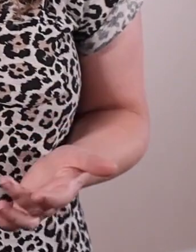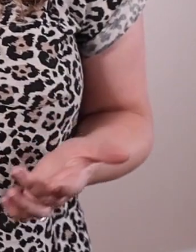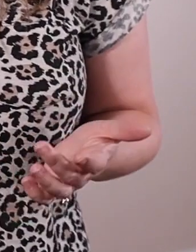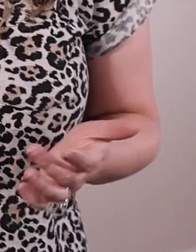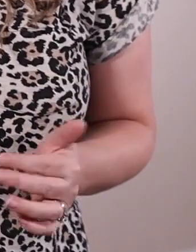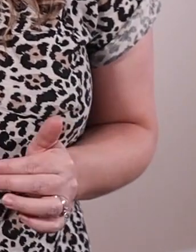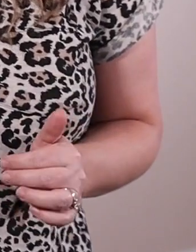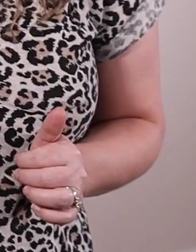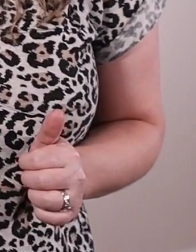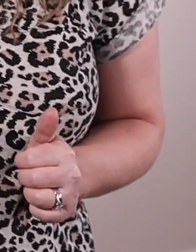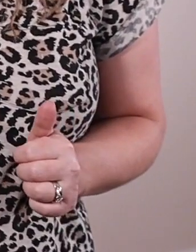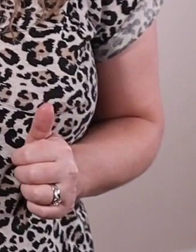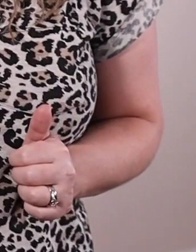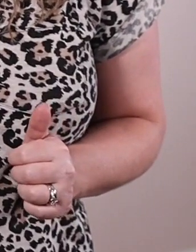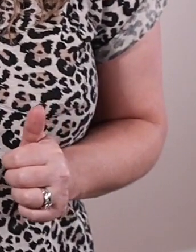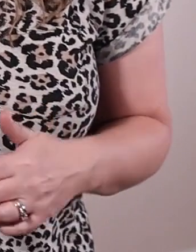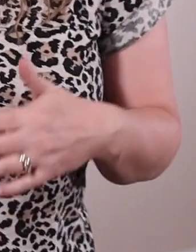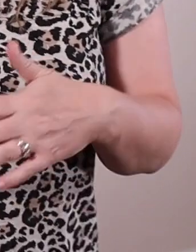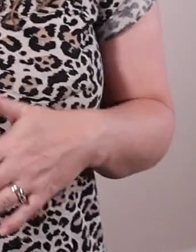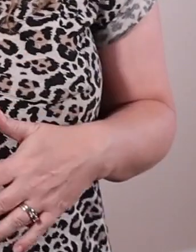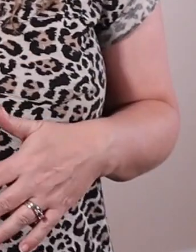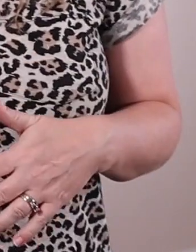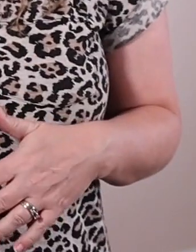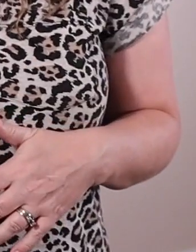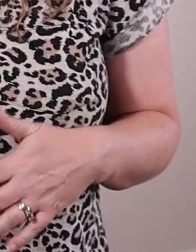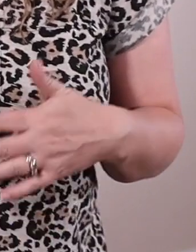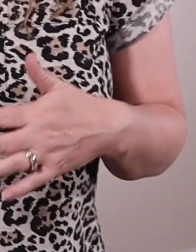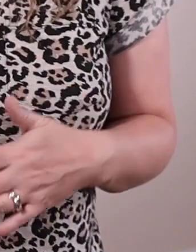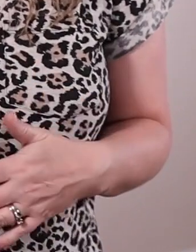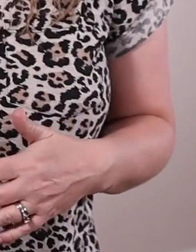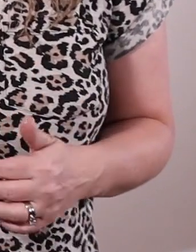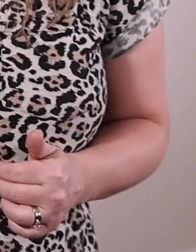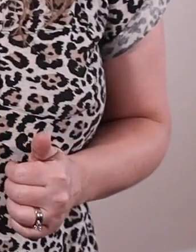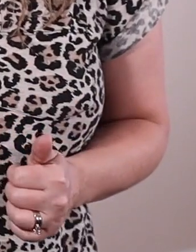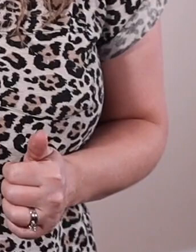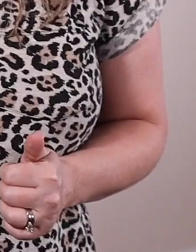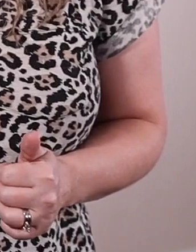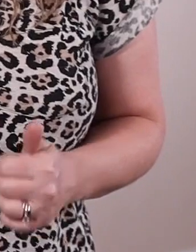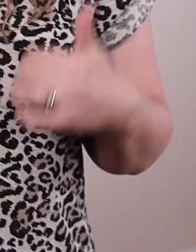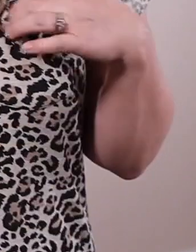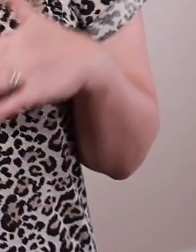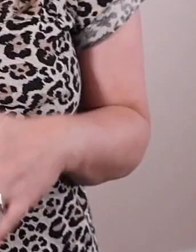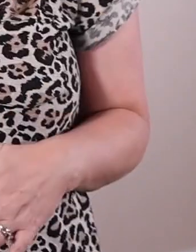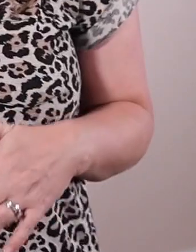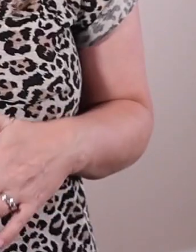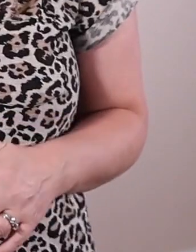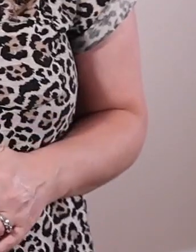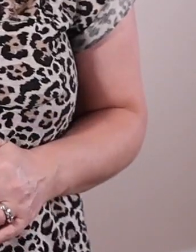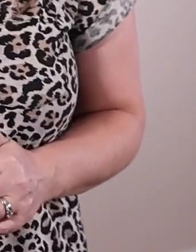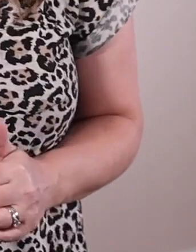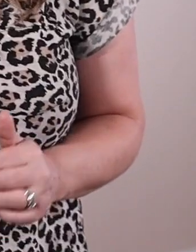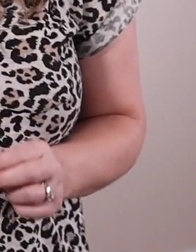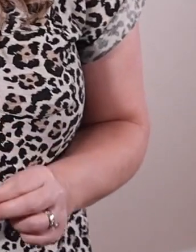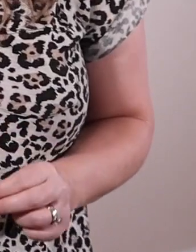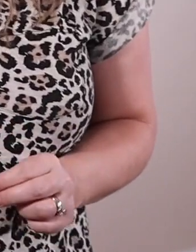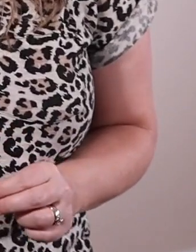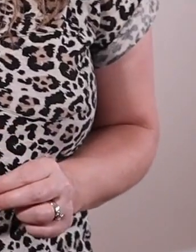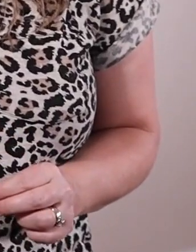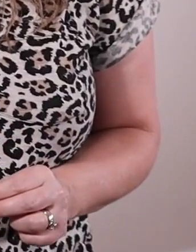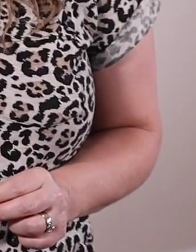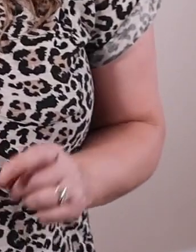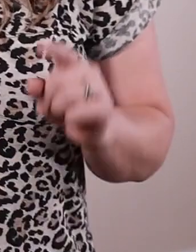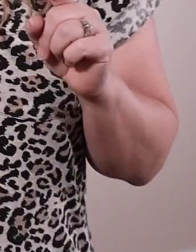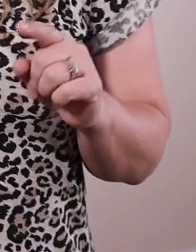hosting Backyard Kids Clubs in July. Would you partner with us and host a club at your home? Supplies, crafts, even snacks